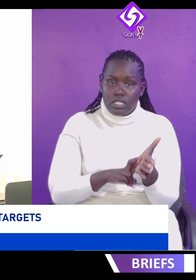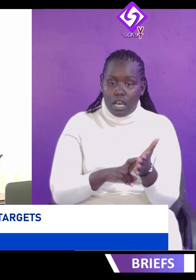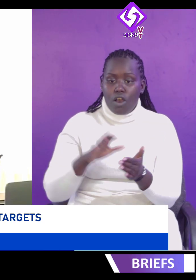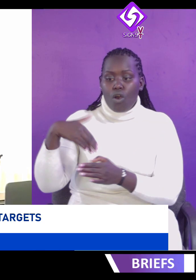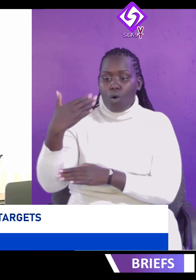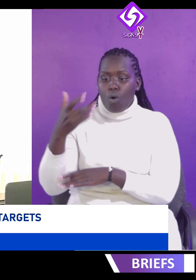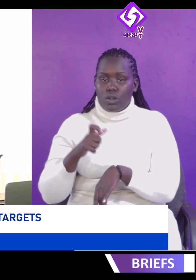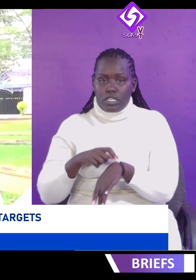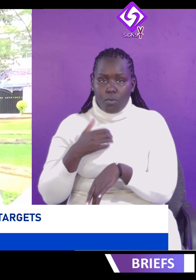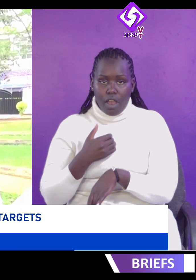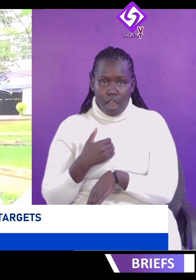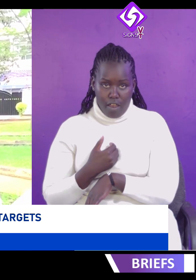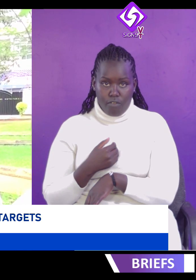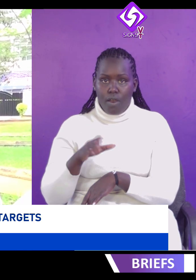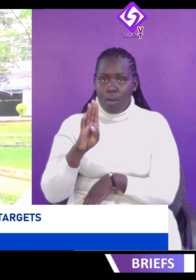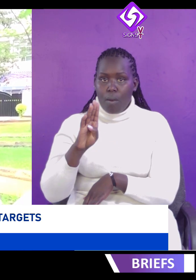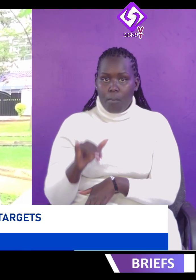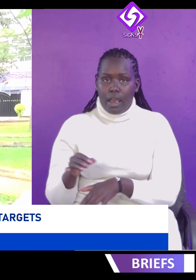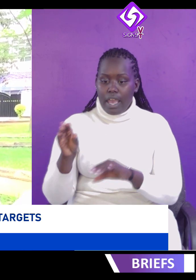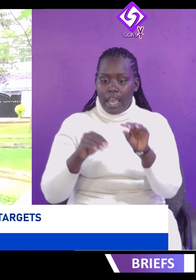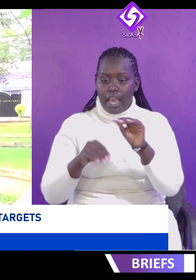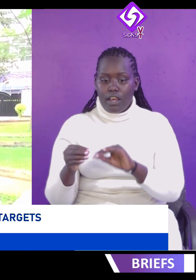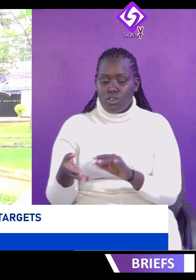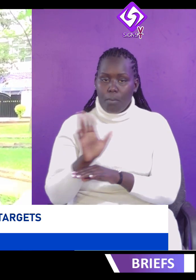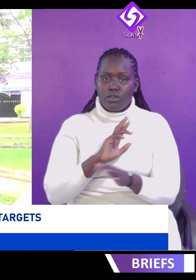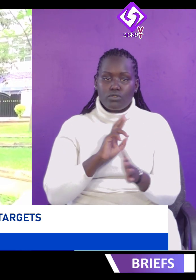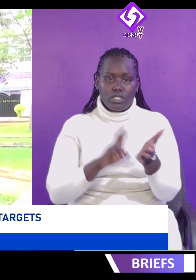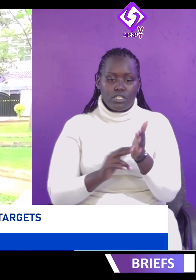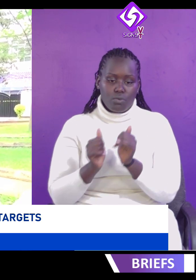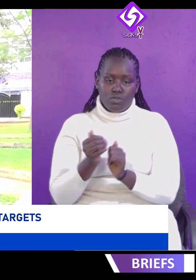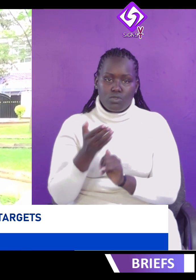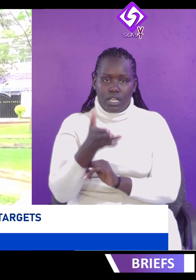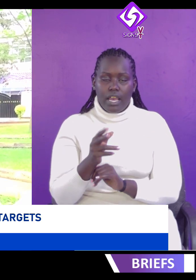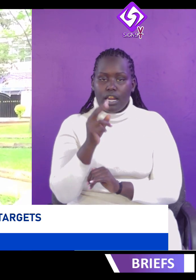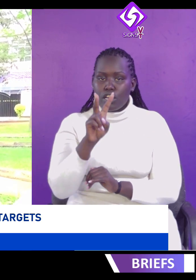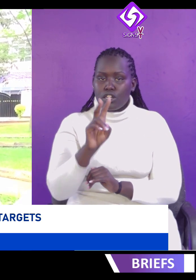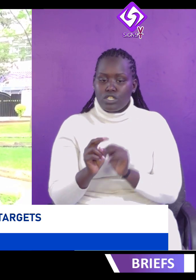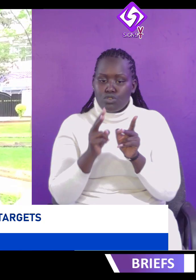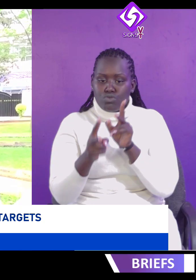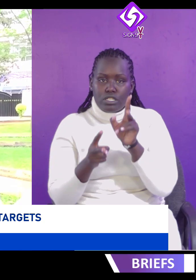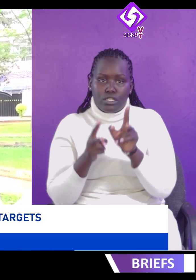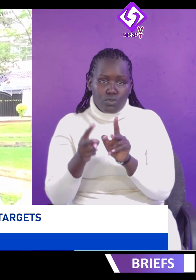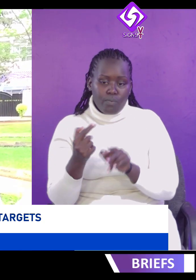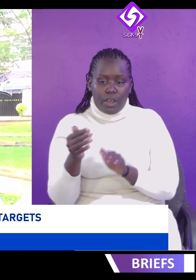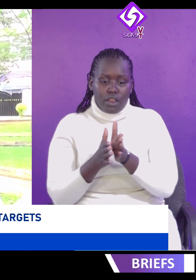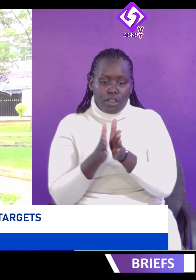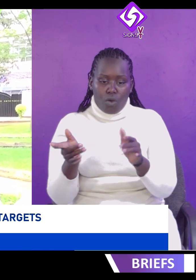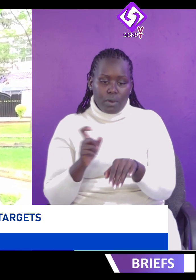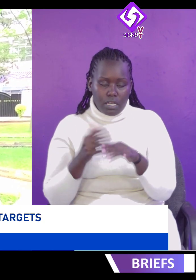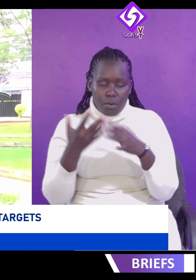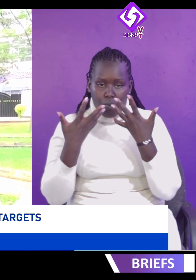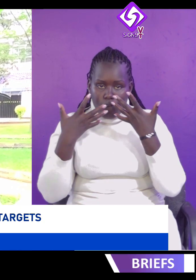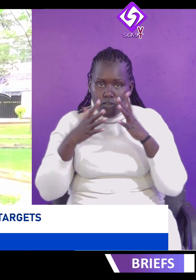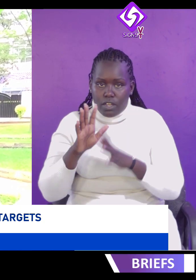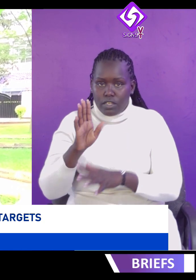by-election, we fall back to the register that was in 2022. So they'll only open up after we are through with the